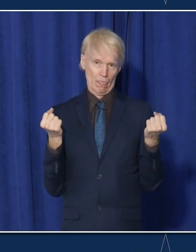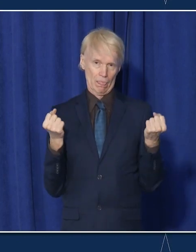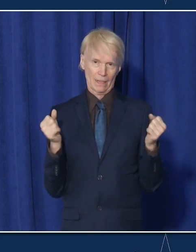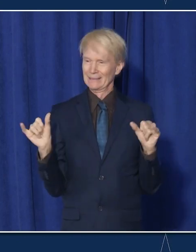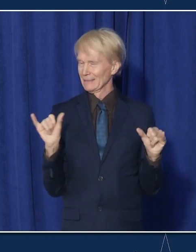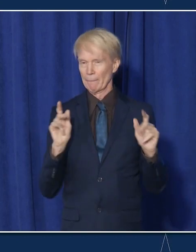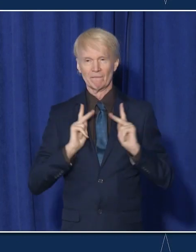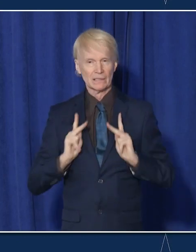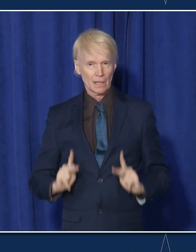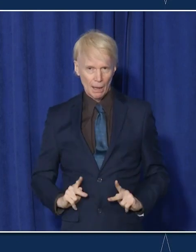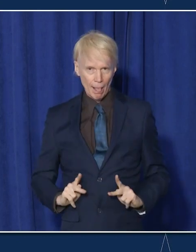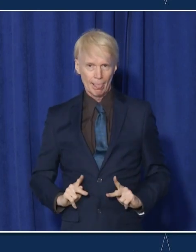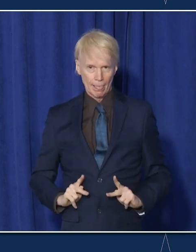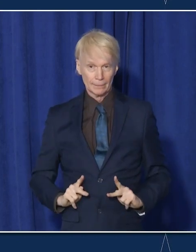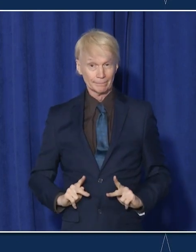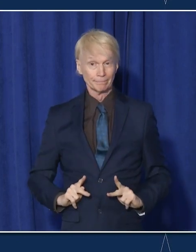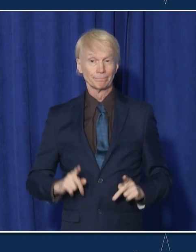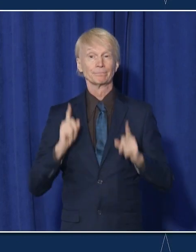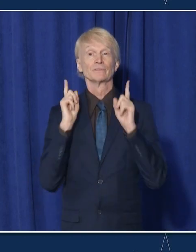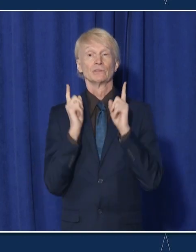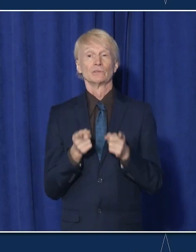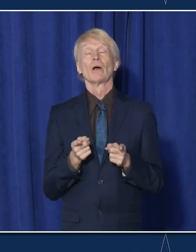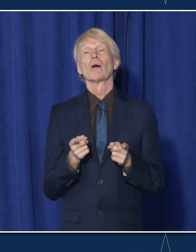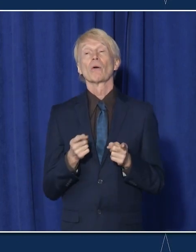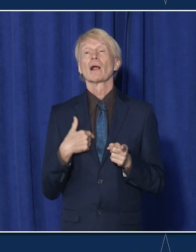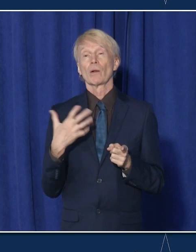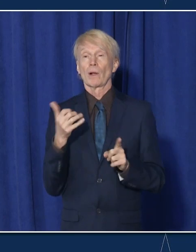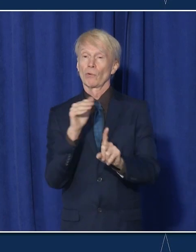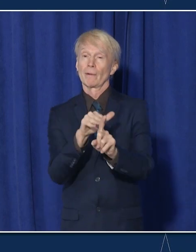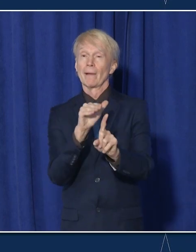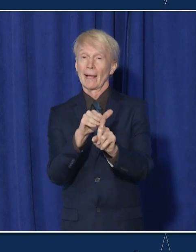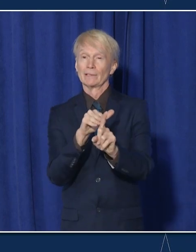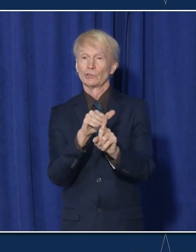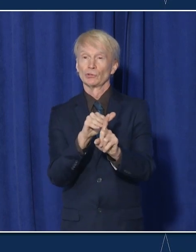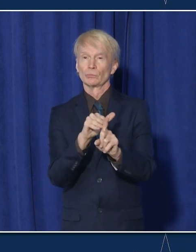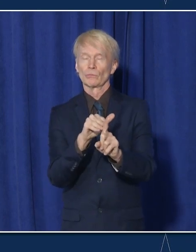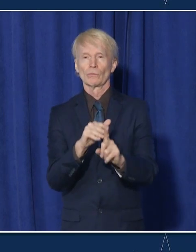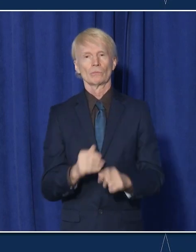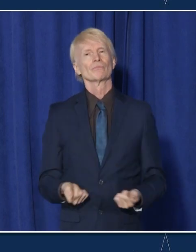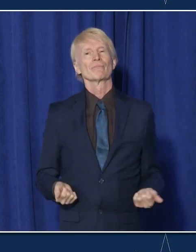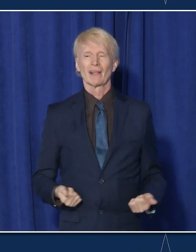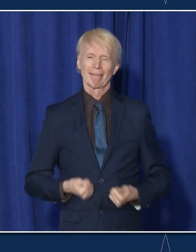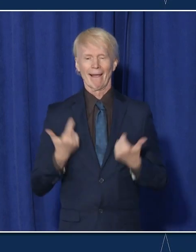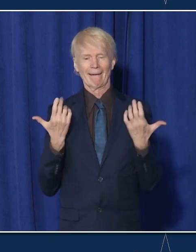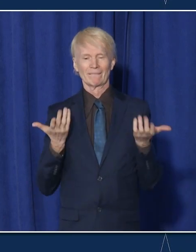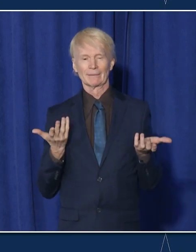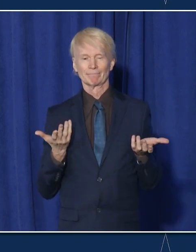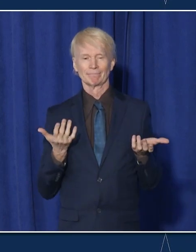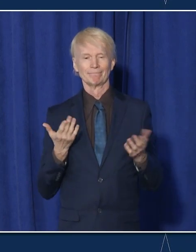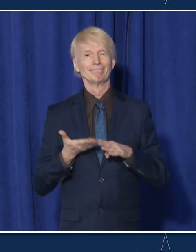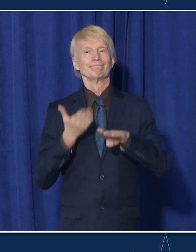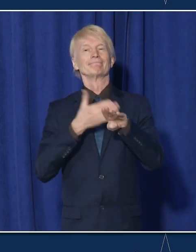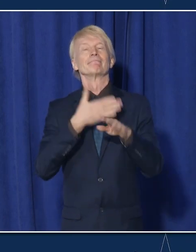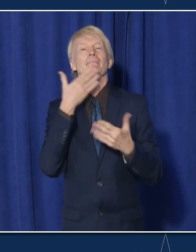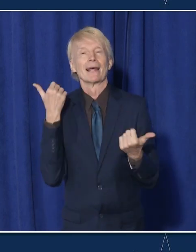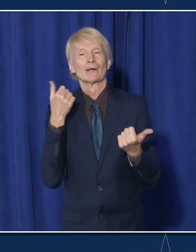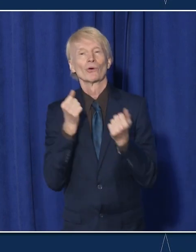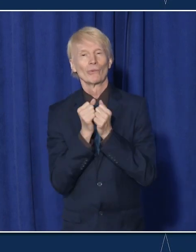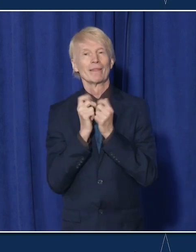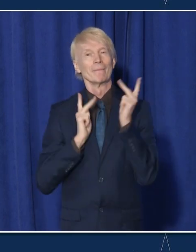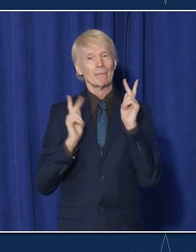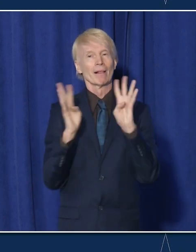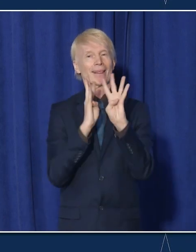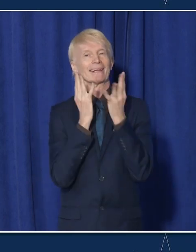am our physical health. And so I want to remind you that life is better with other people in